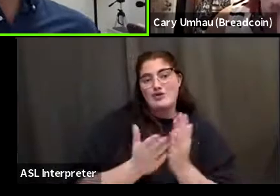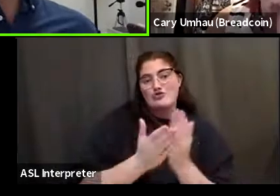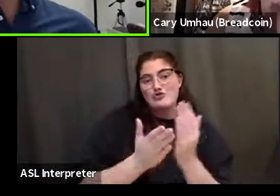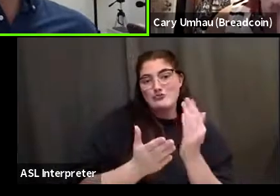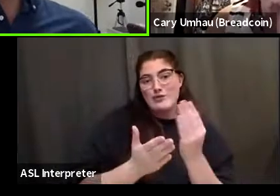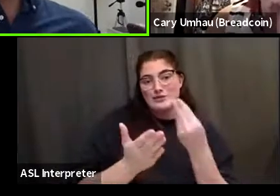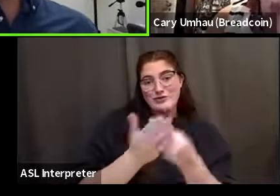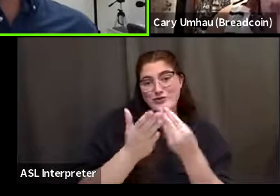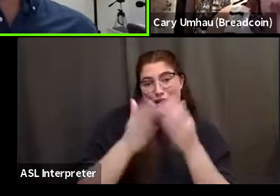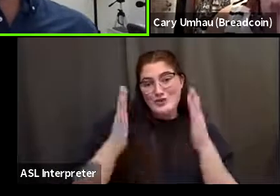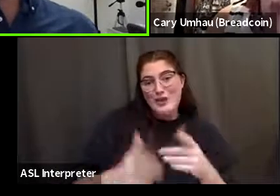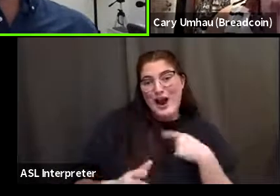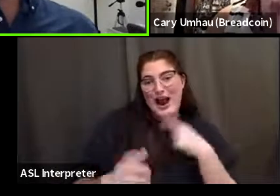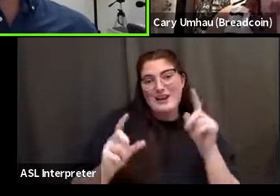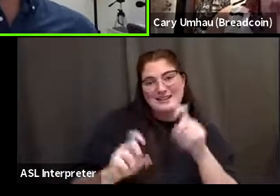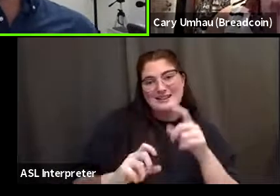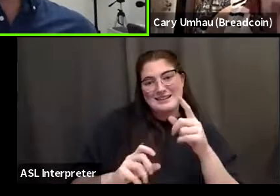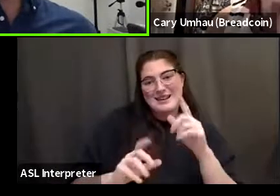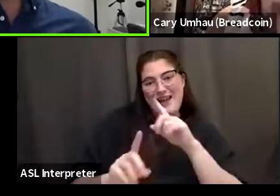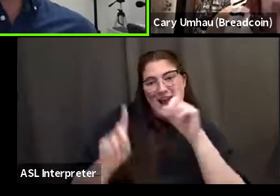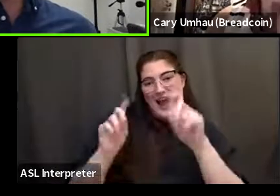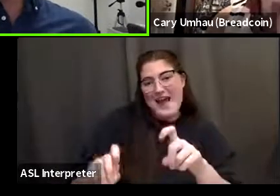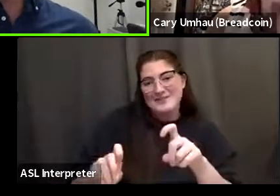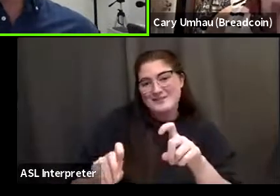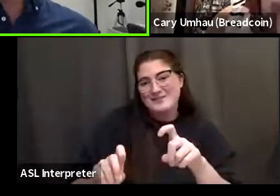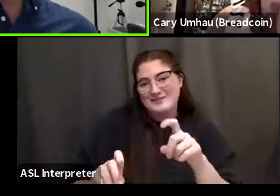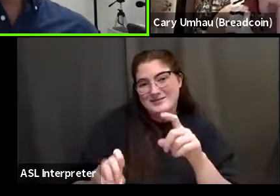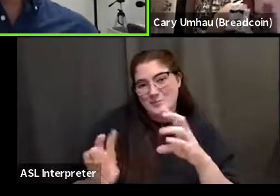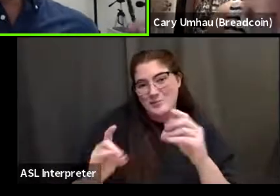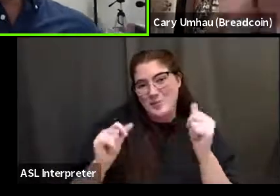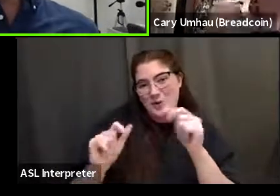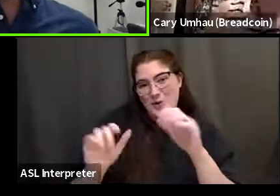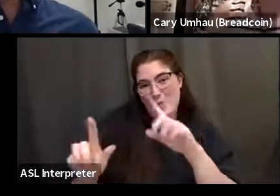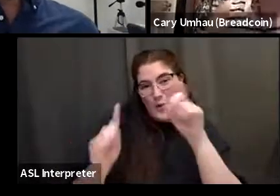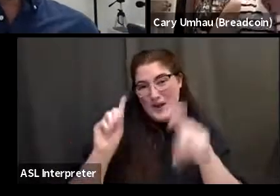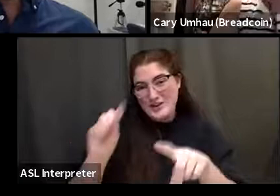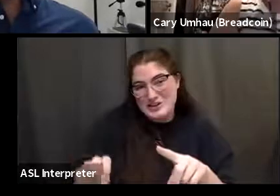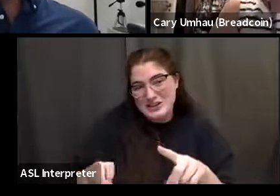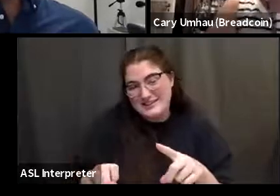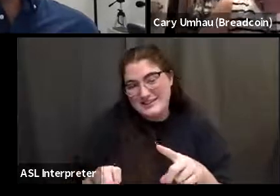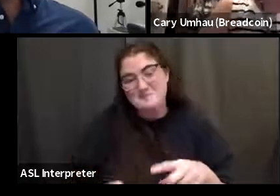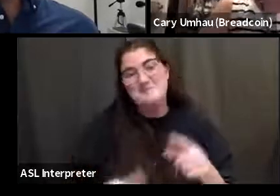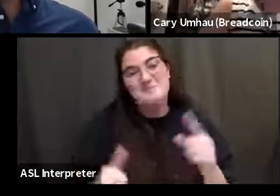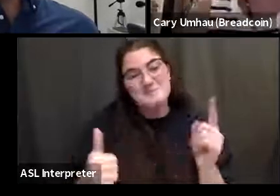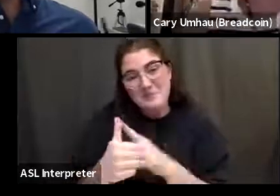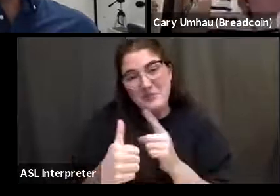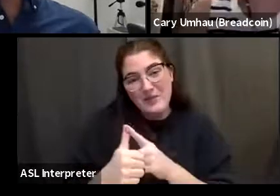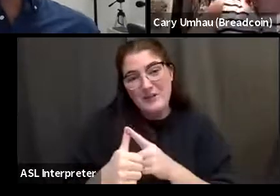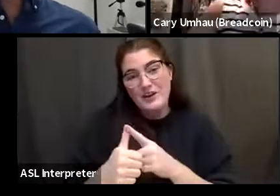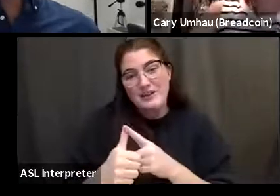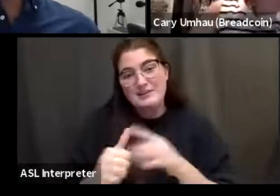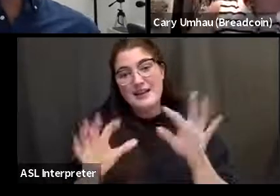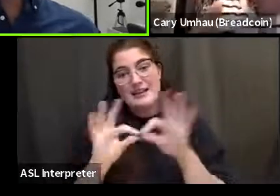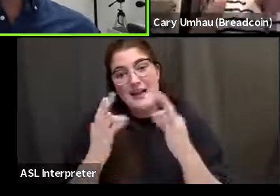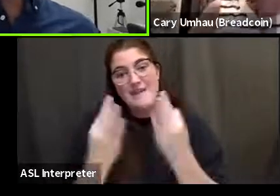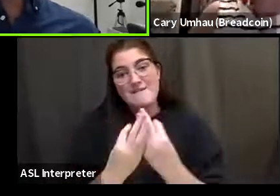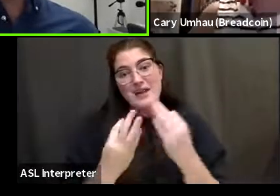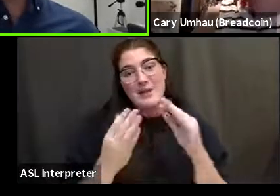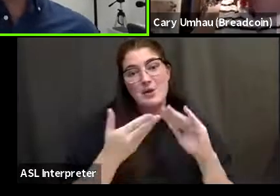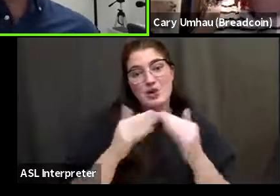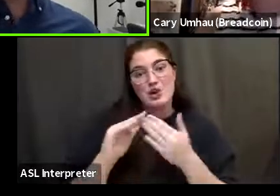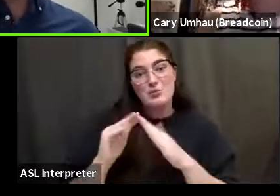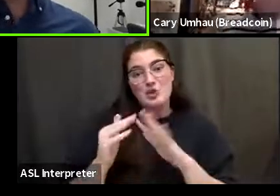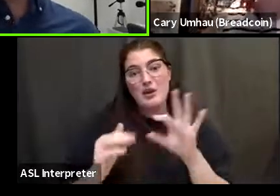quick questions just to make sure that we have all the boxes checked. First off, is a family community fellowship, is